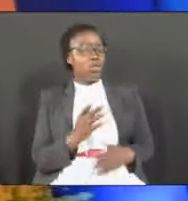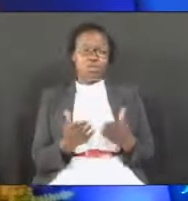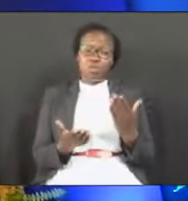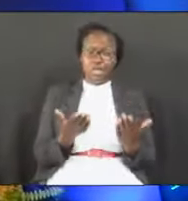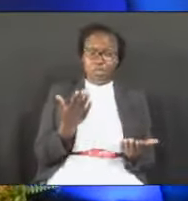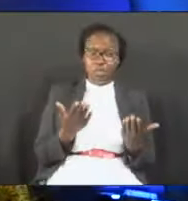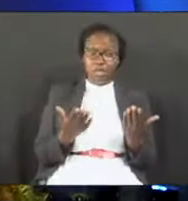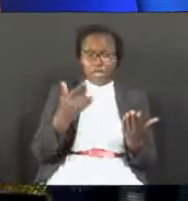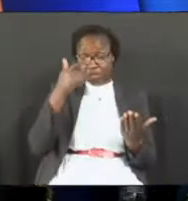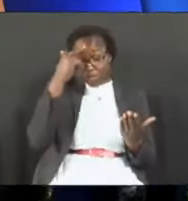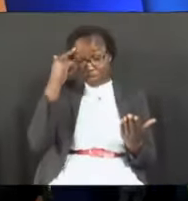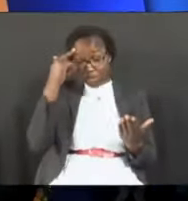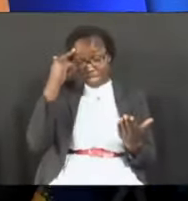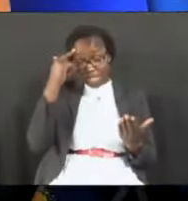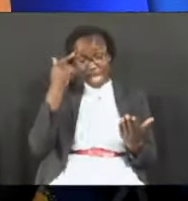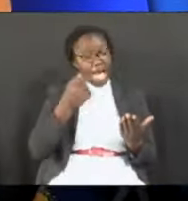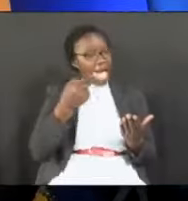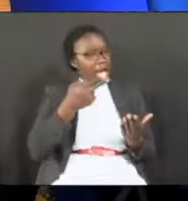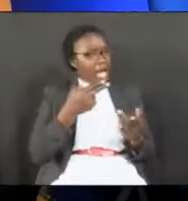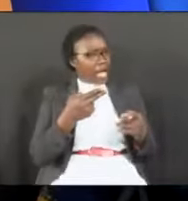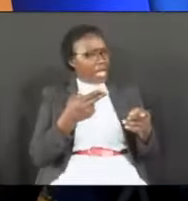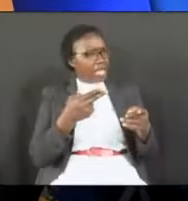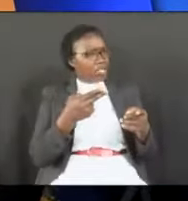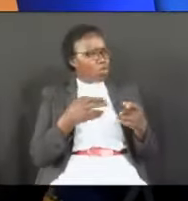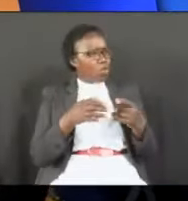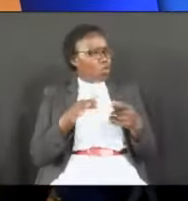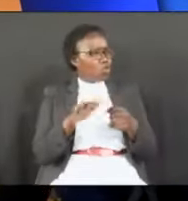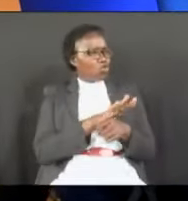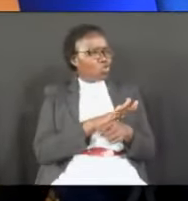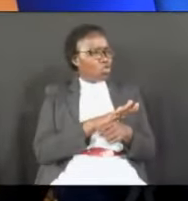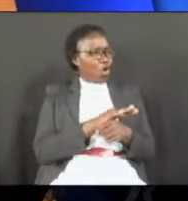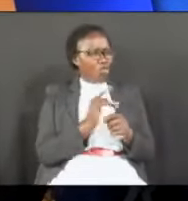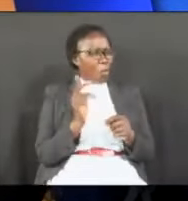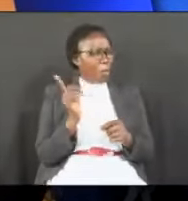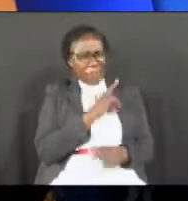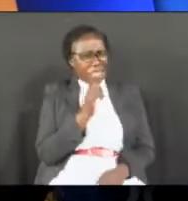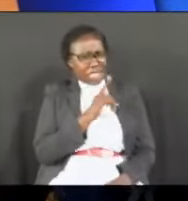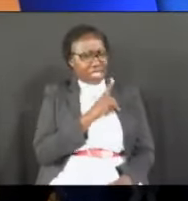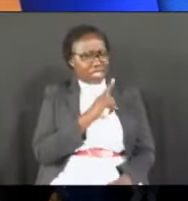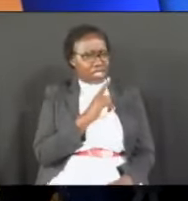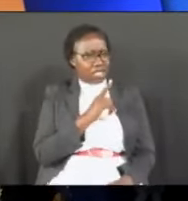because Hagar's heart was full of bitterness,